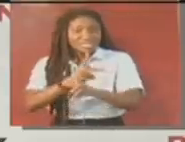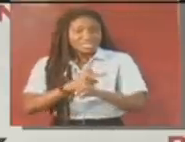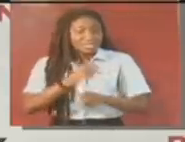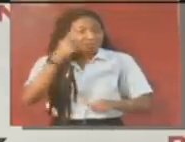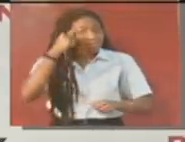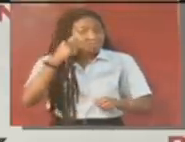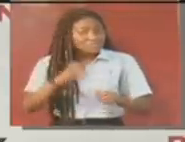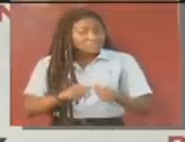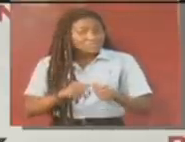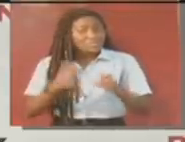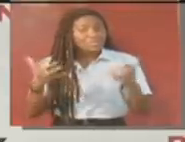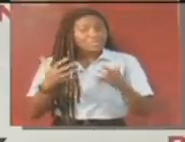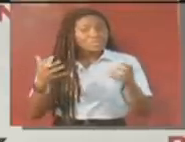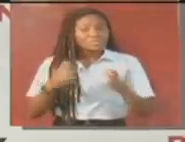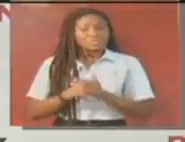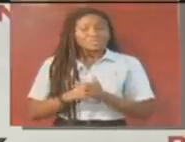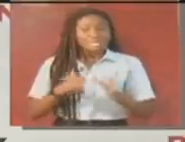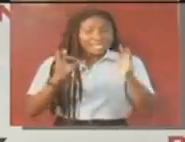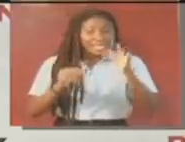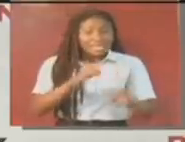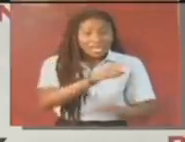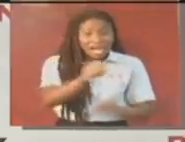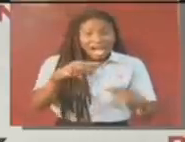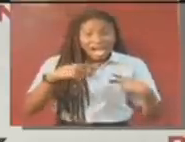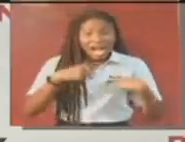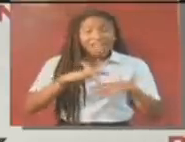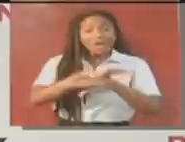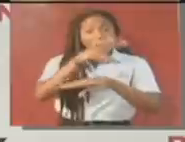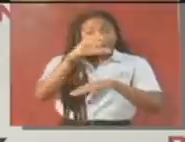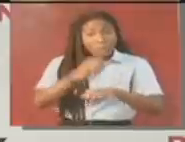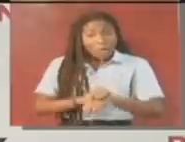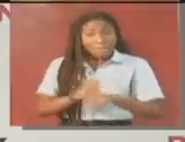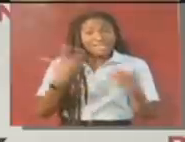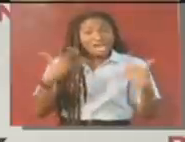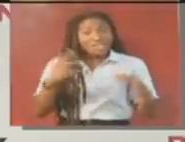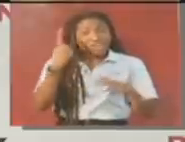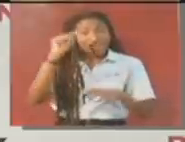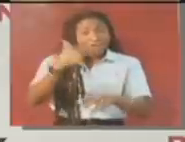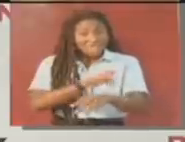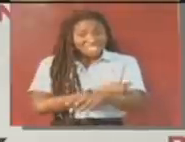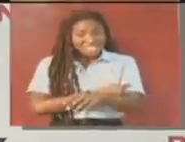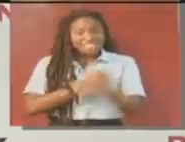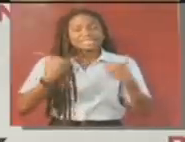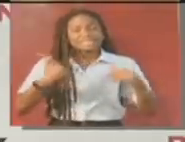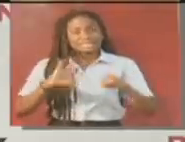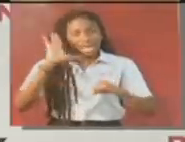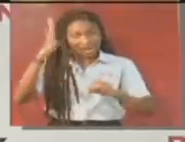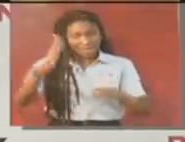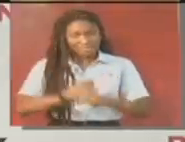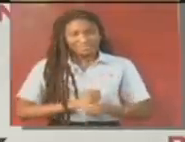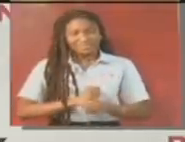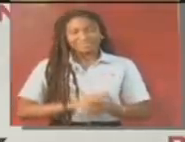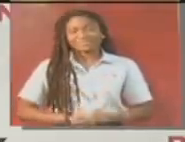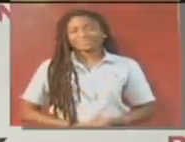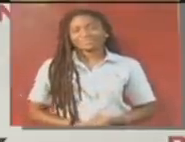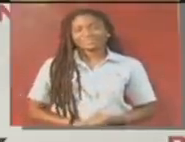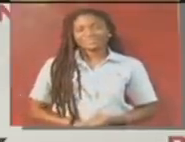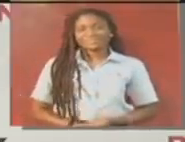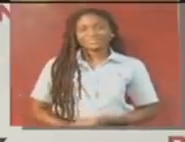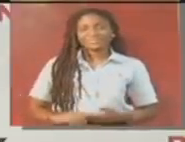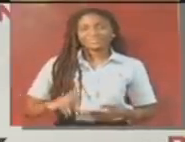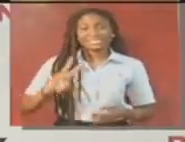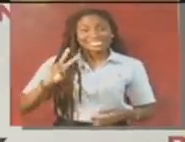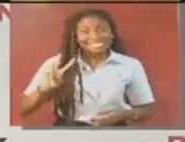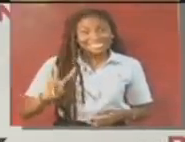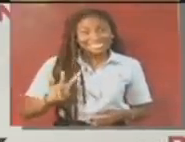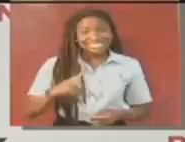who have confirmed appointments already for vaccines this week will still be accommodated. So the second